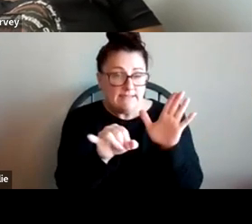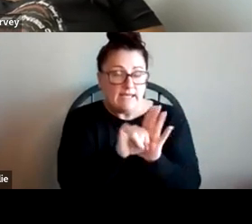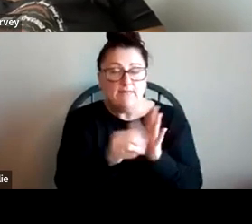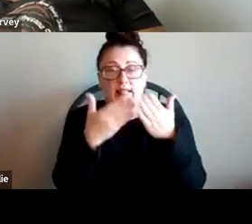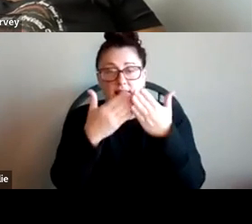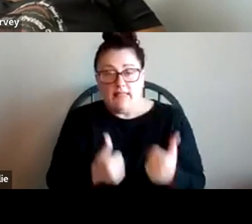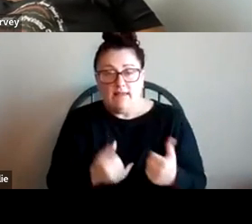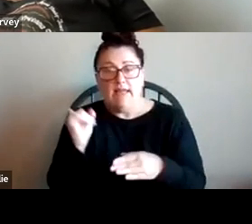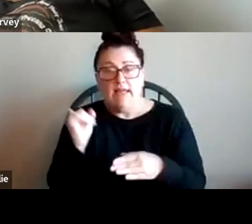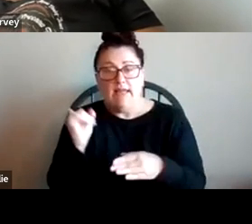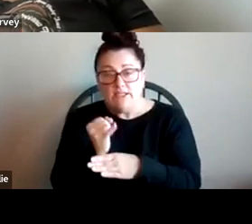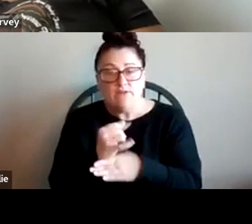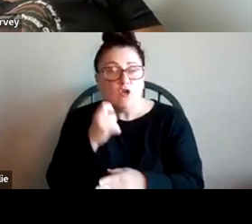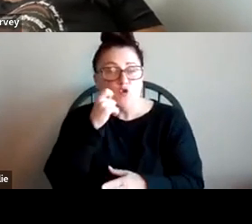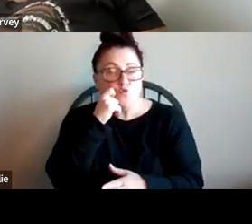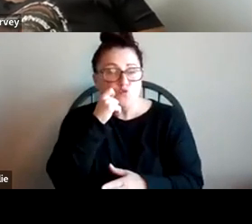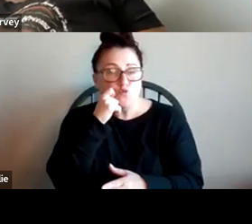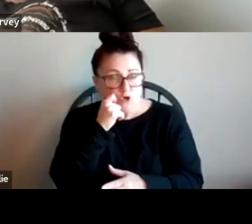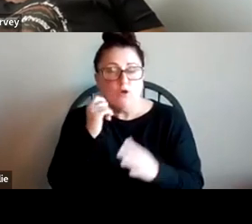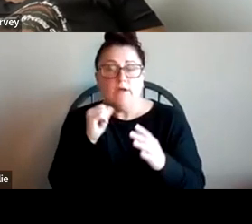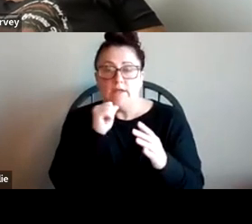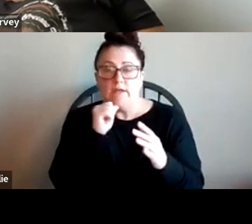dismantling institutional racial inequities.